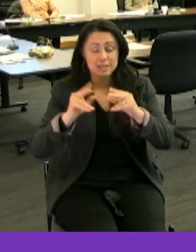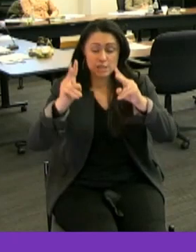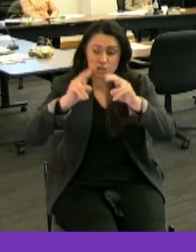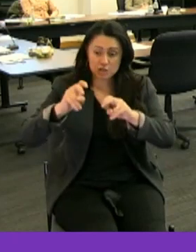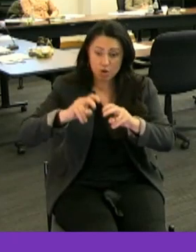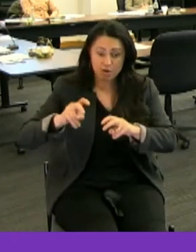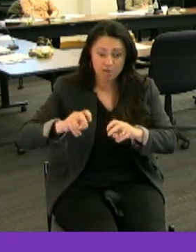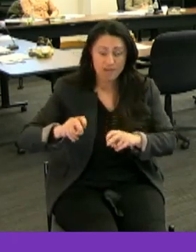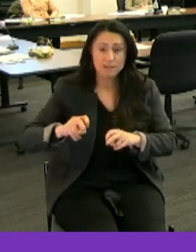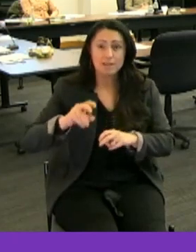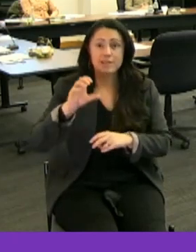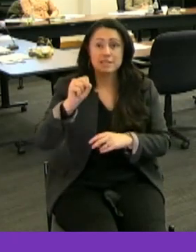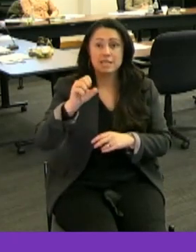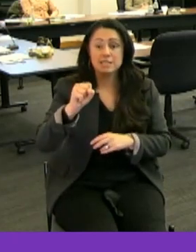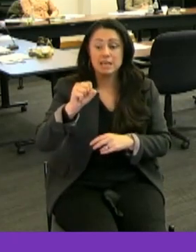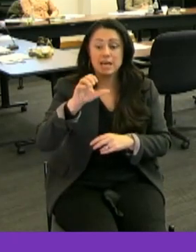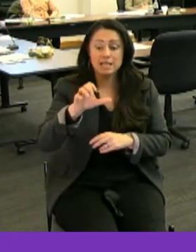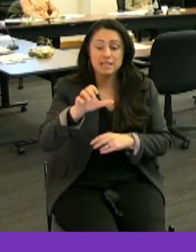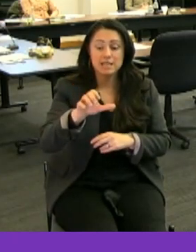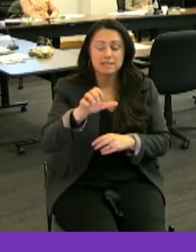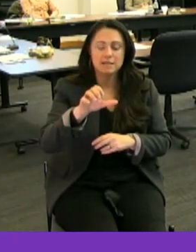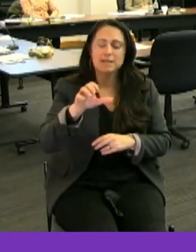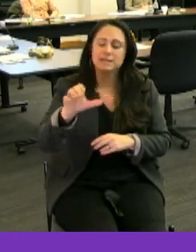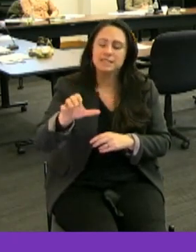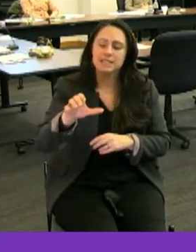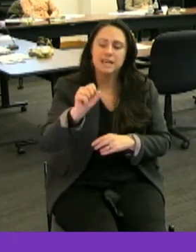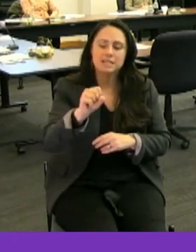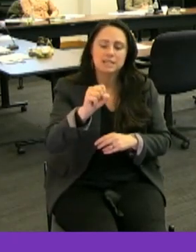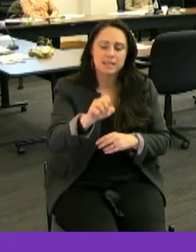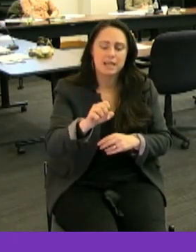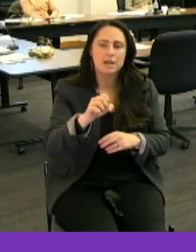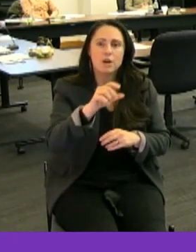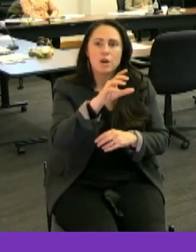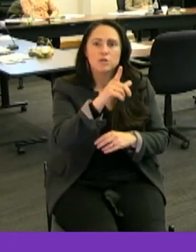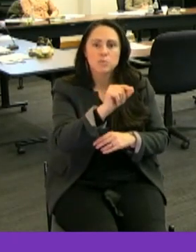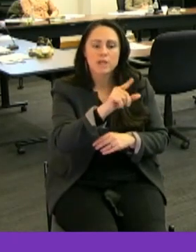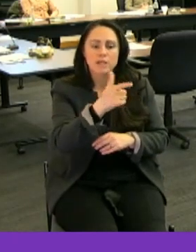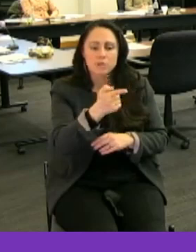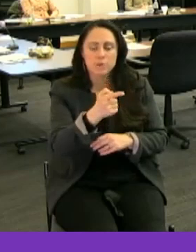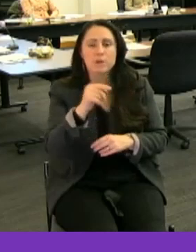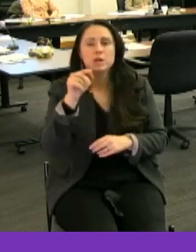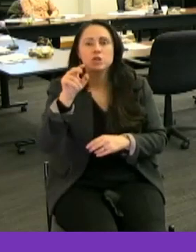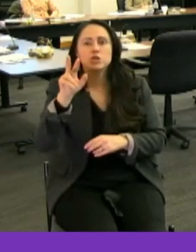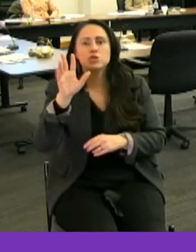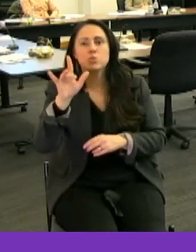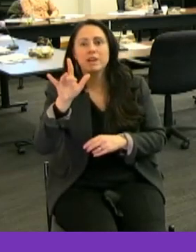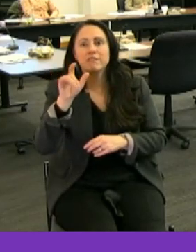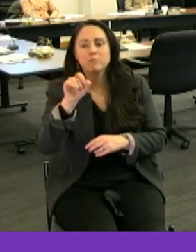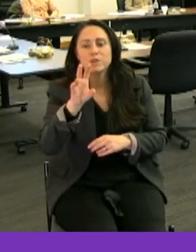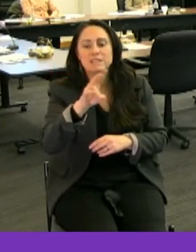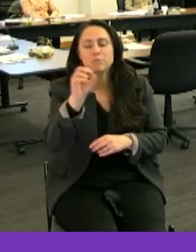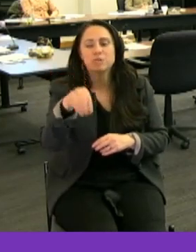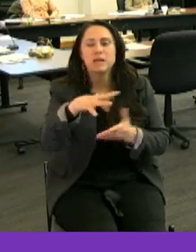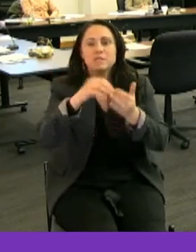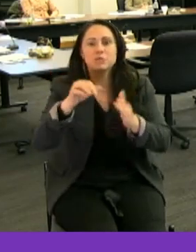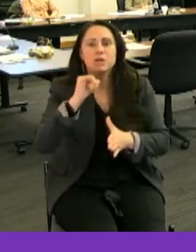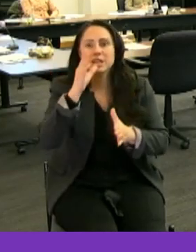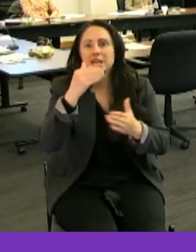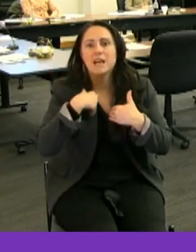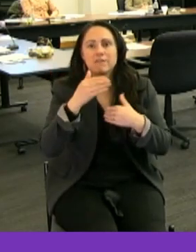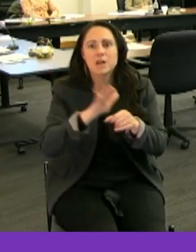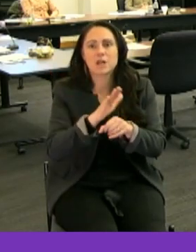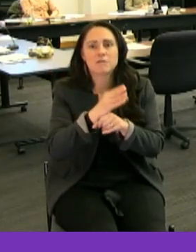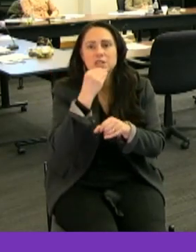the CCSSE of 2021, saw that 25.7% of students did not have enough to eat for the